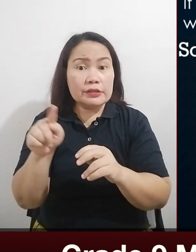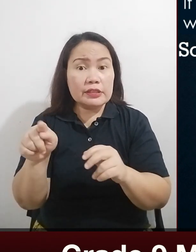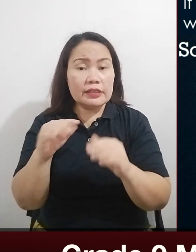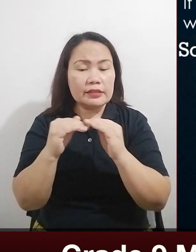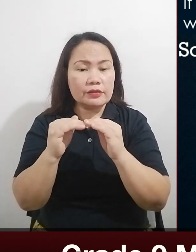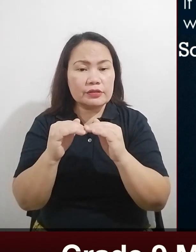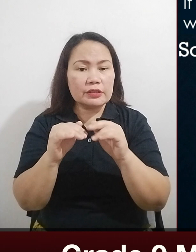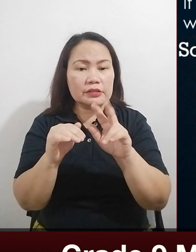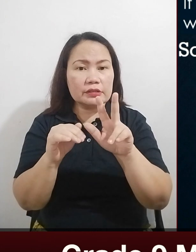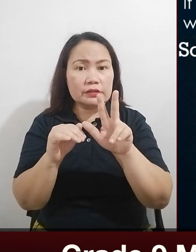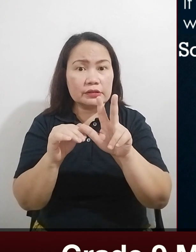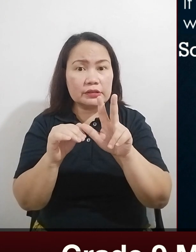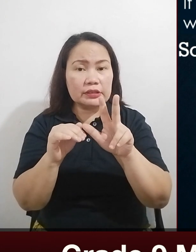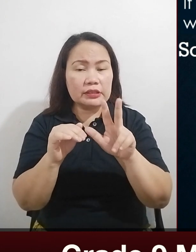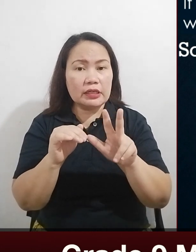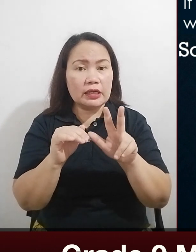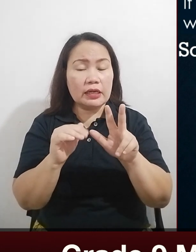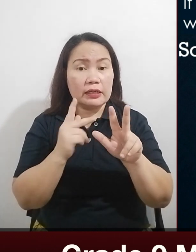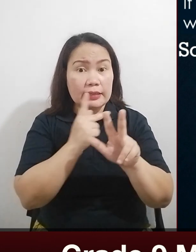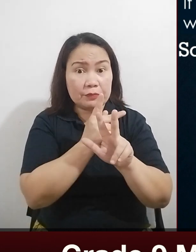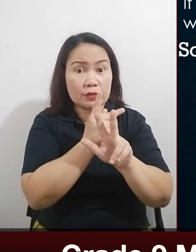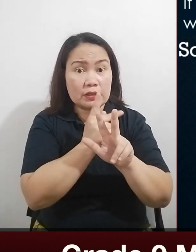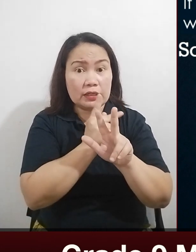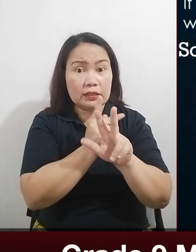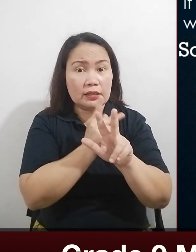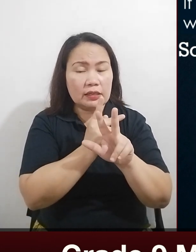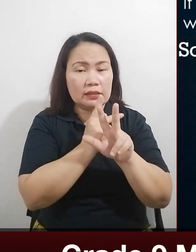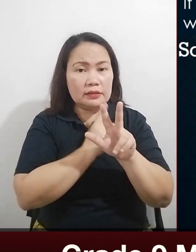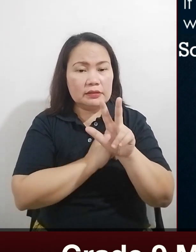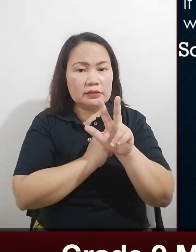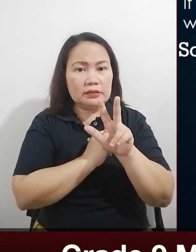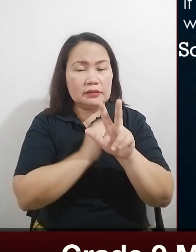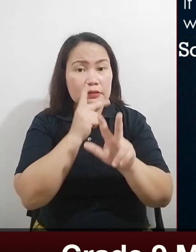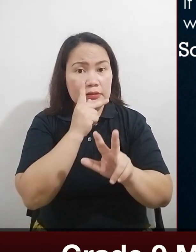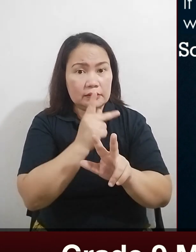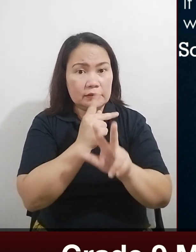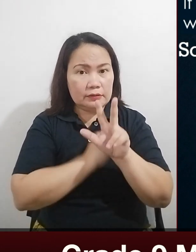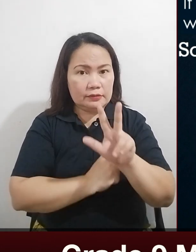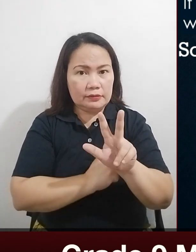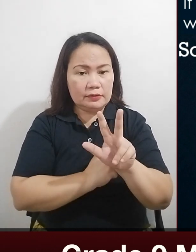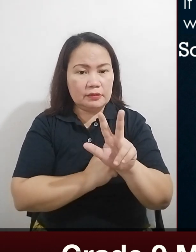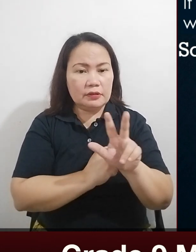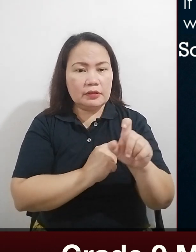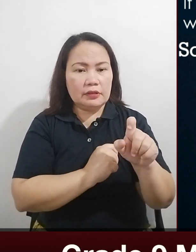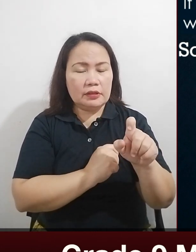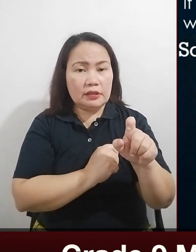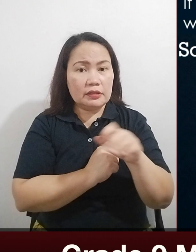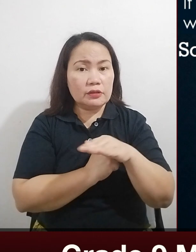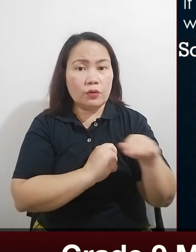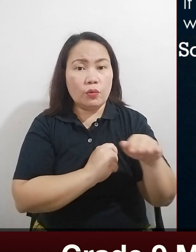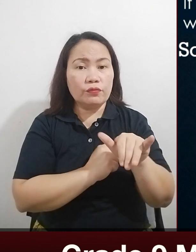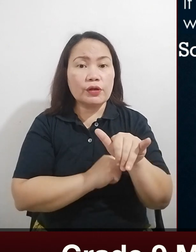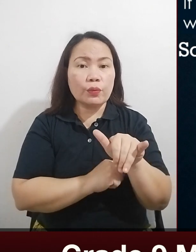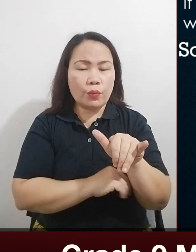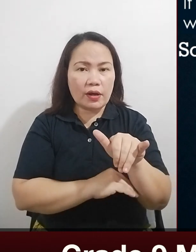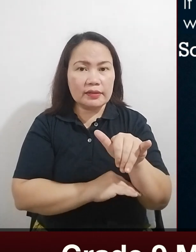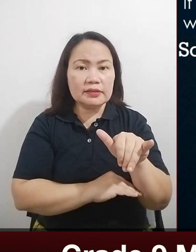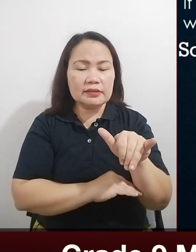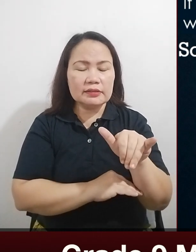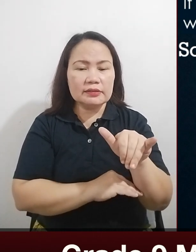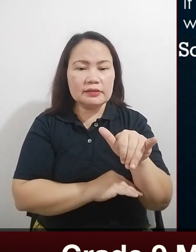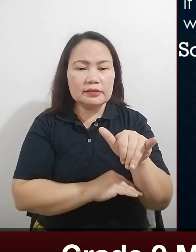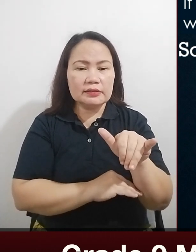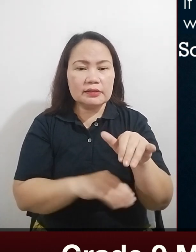z is equal to 3x. So, papalitan lang natin yung k ng nakuha natin na constant of variation. That is